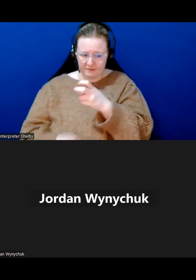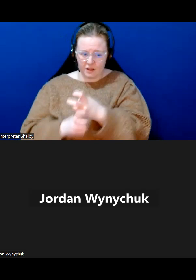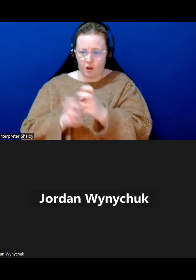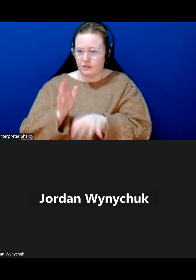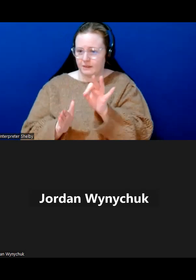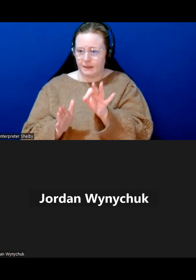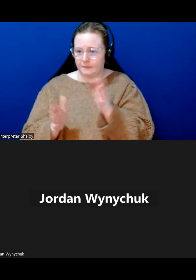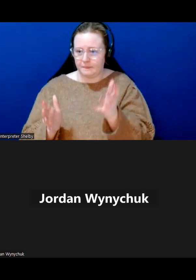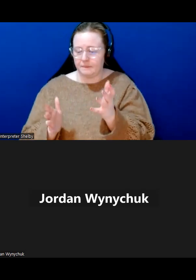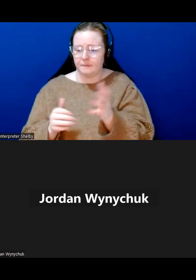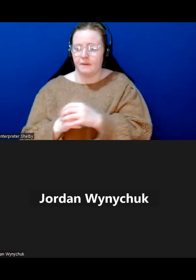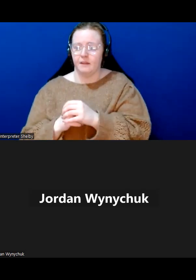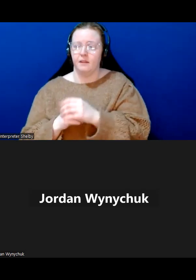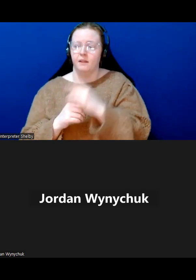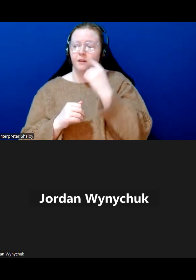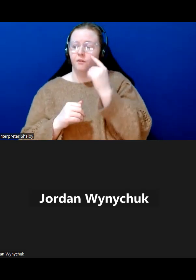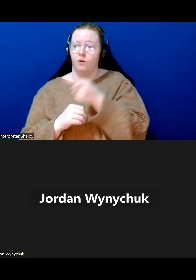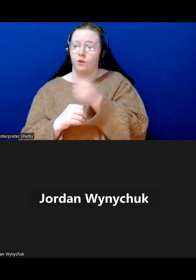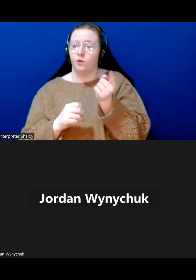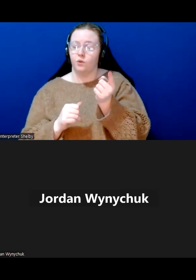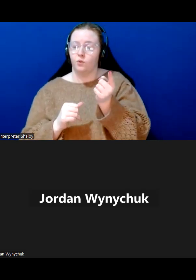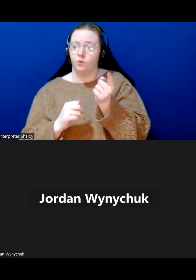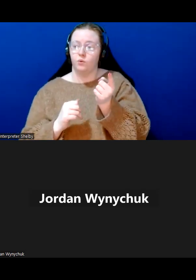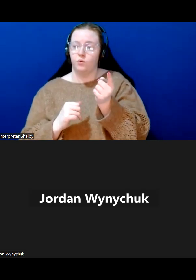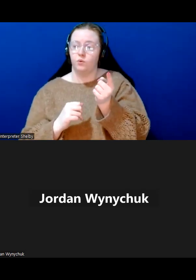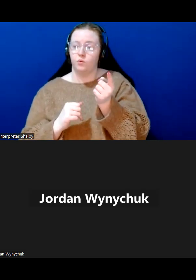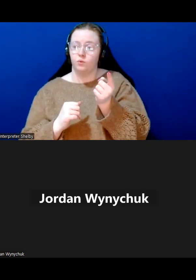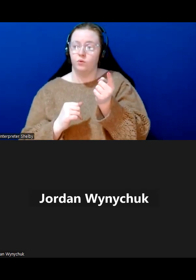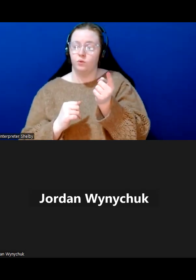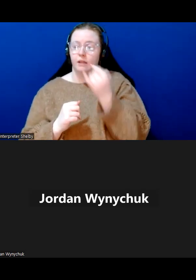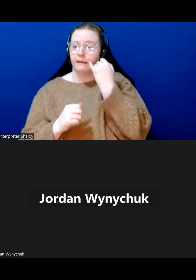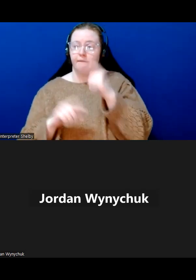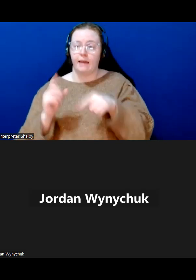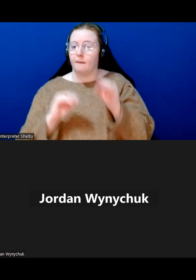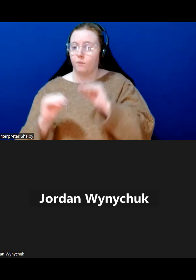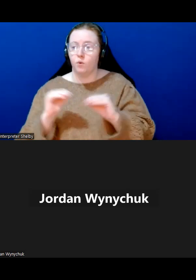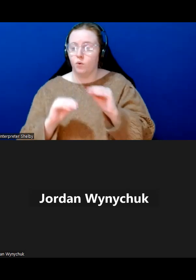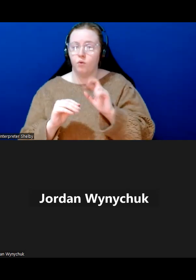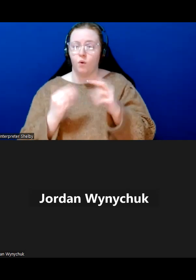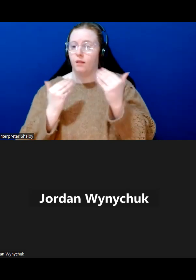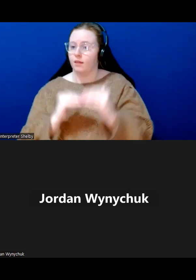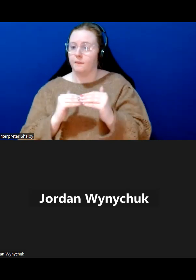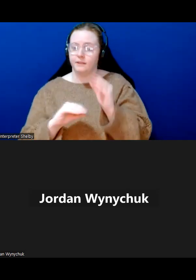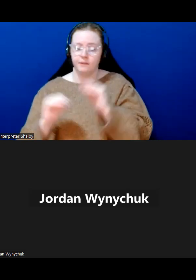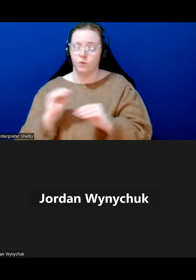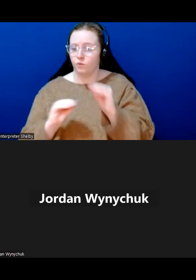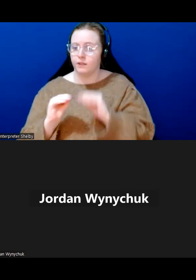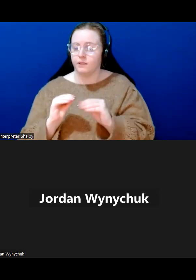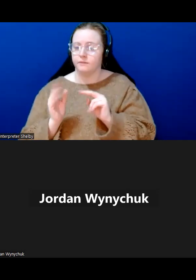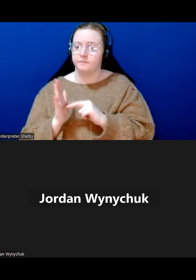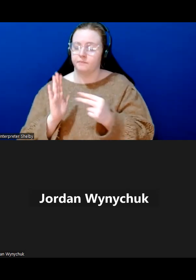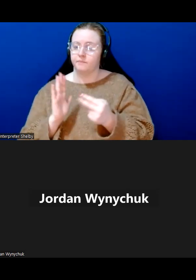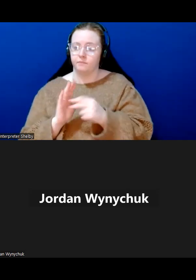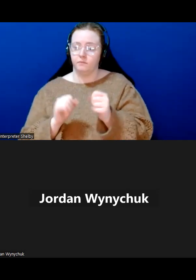to. For those of you who may have people who have mobility issues, you can also get those same